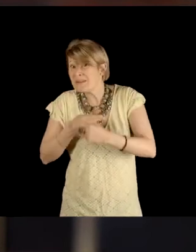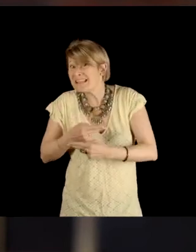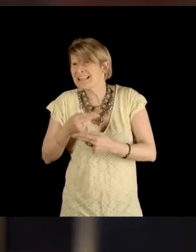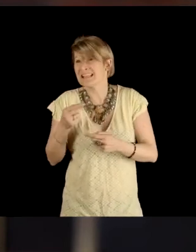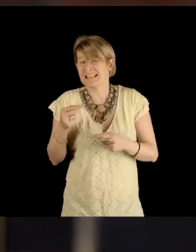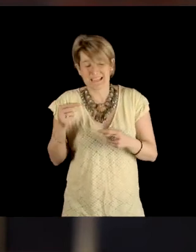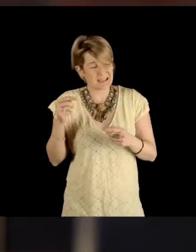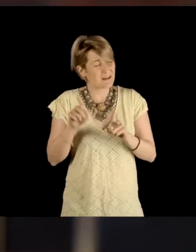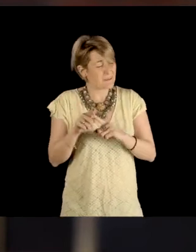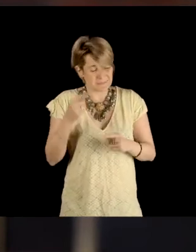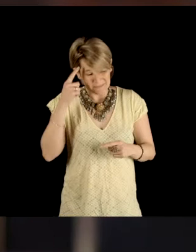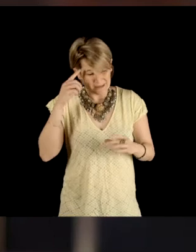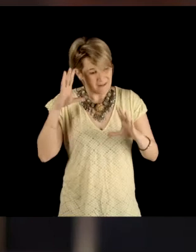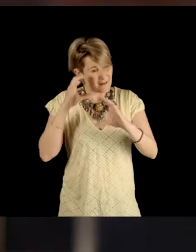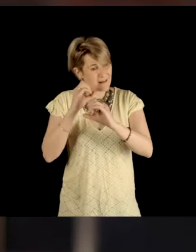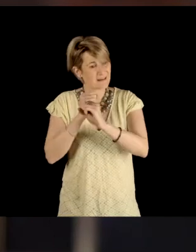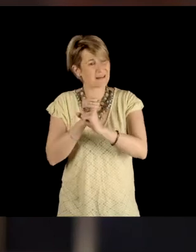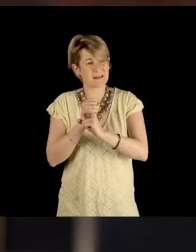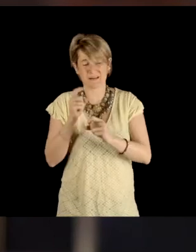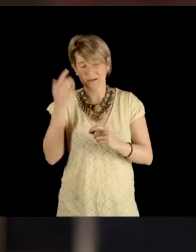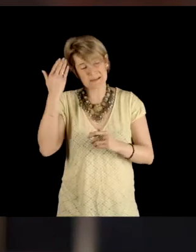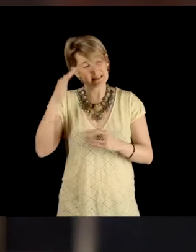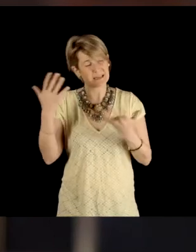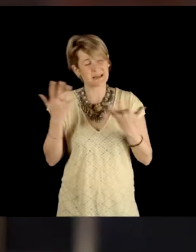And such constant improvements in ourselves